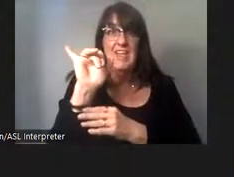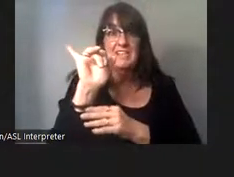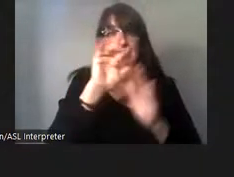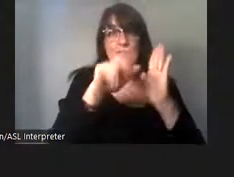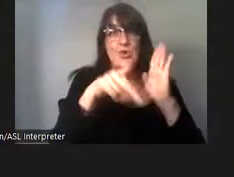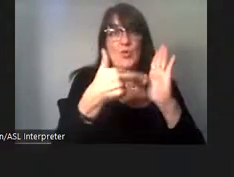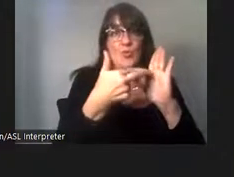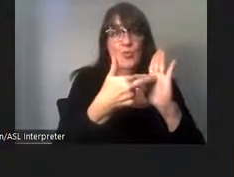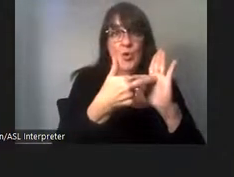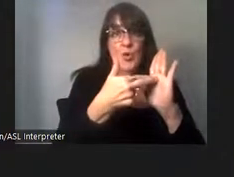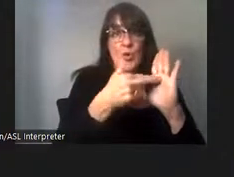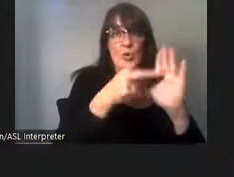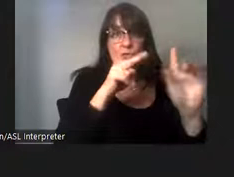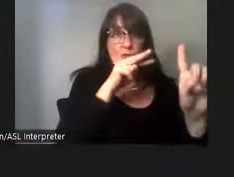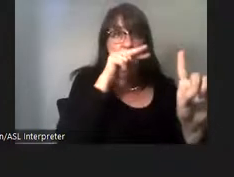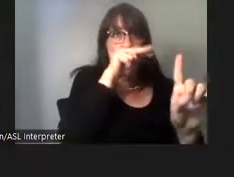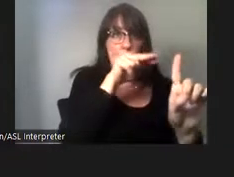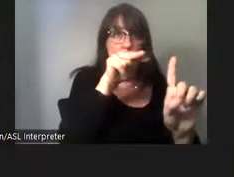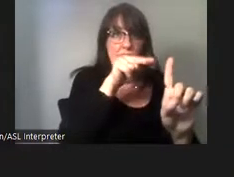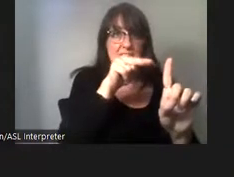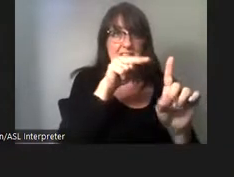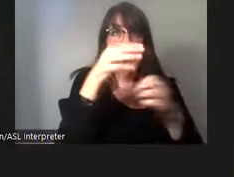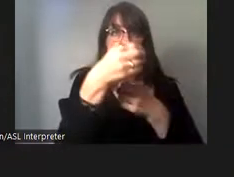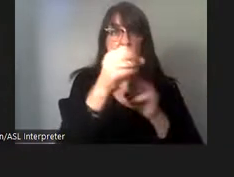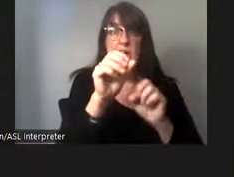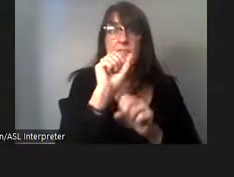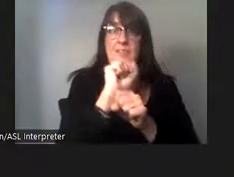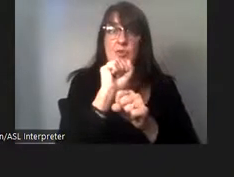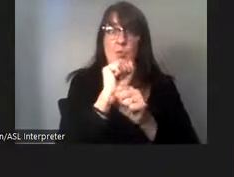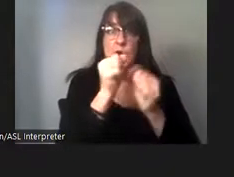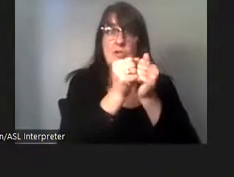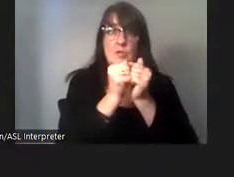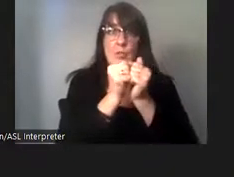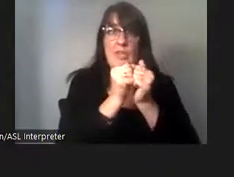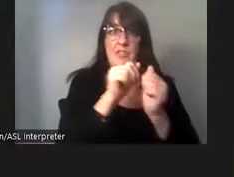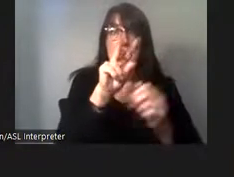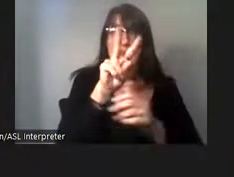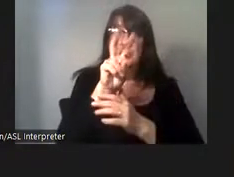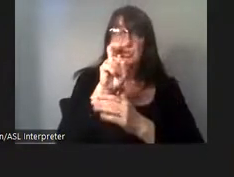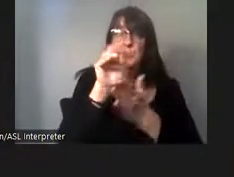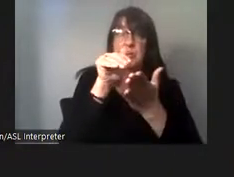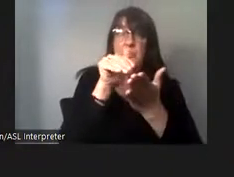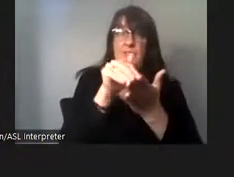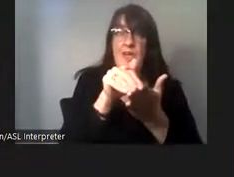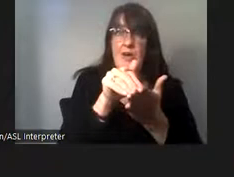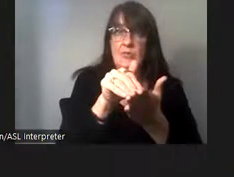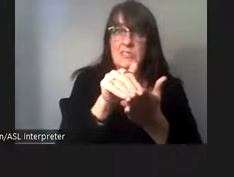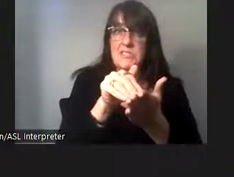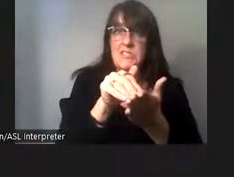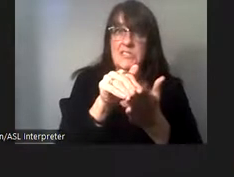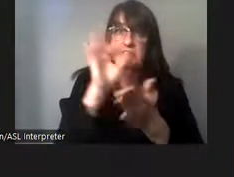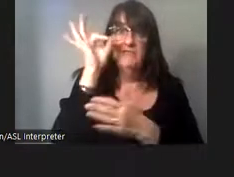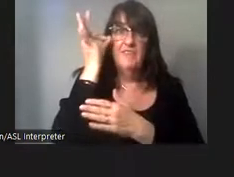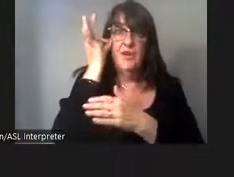in overseeing the office, and works really with over 200,000 federal